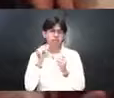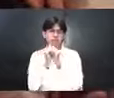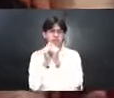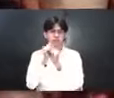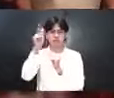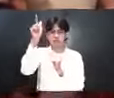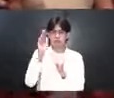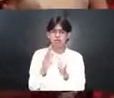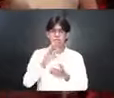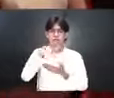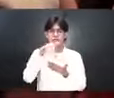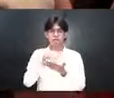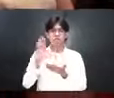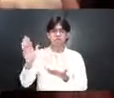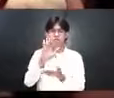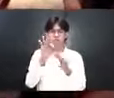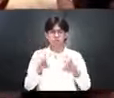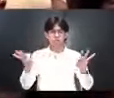lives.